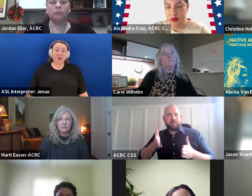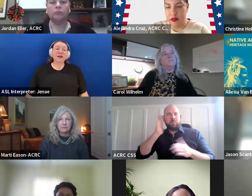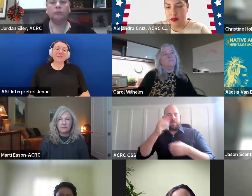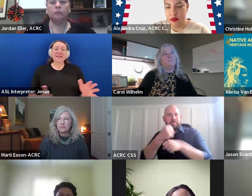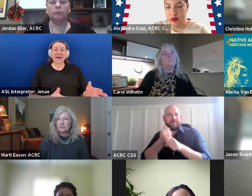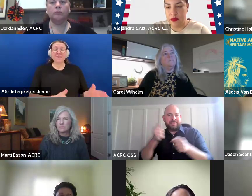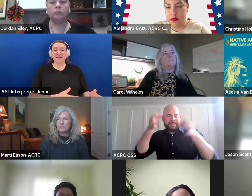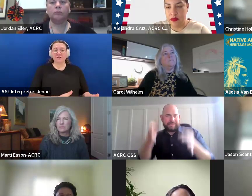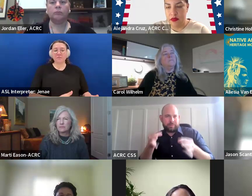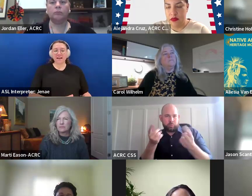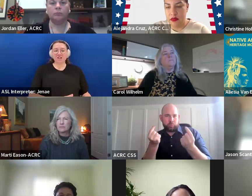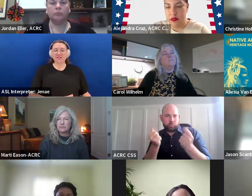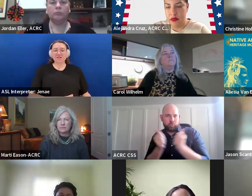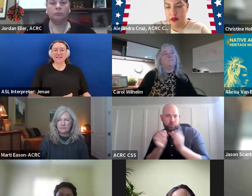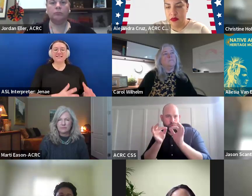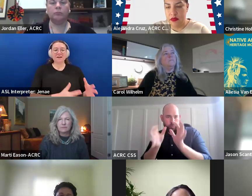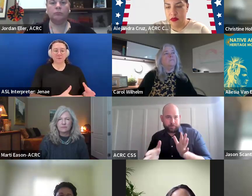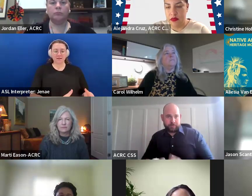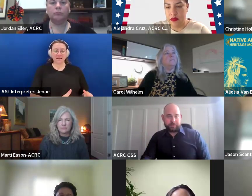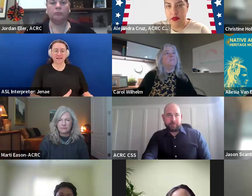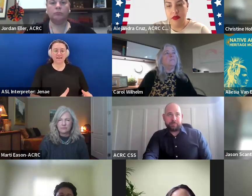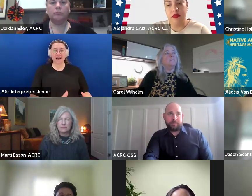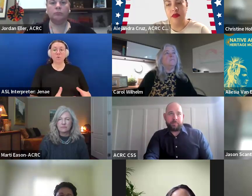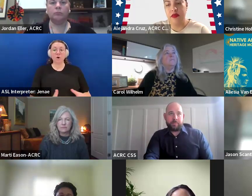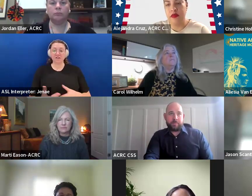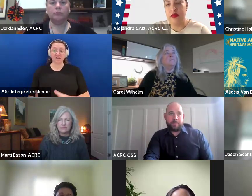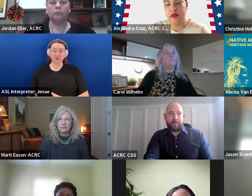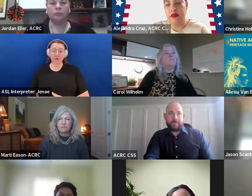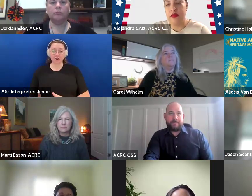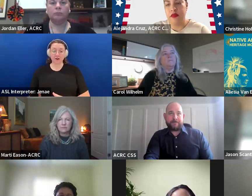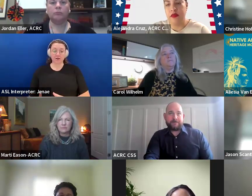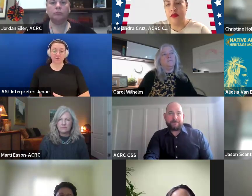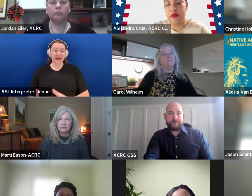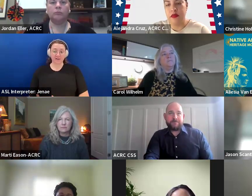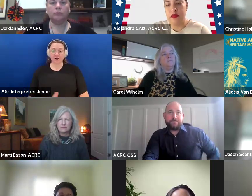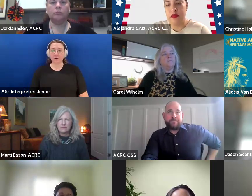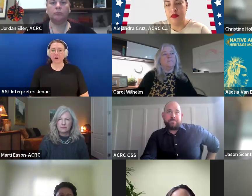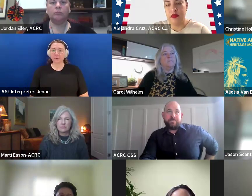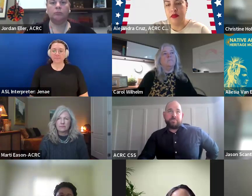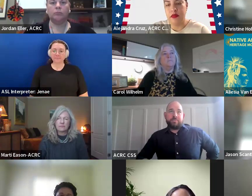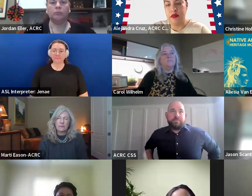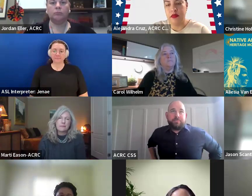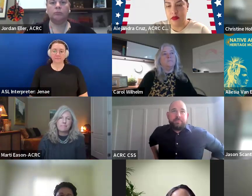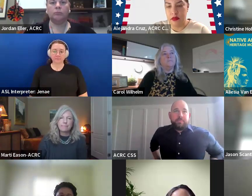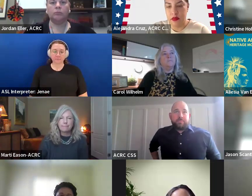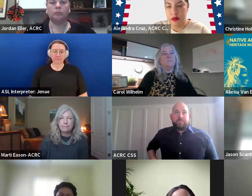And you're giving them that information so that the deaf person can decide what to do with that